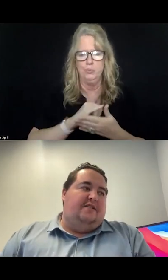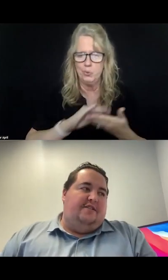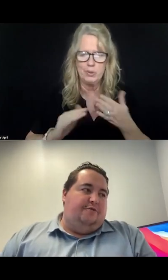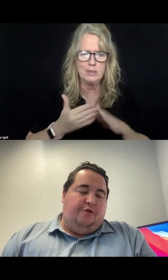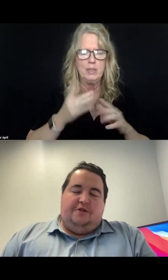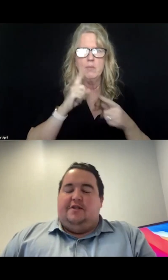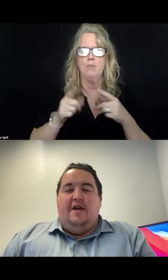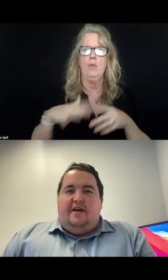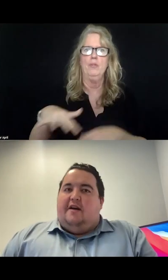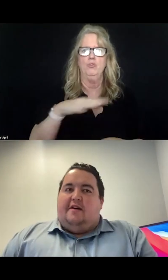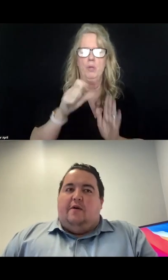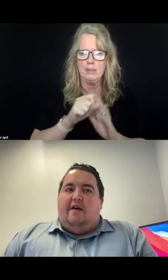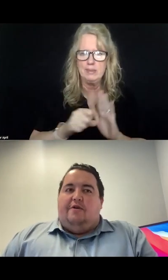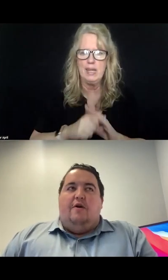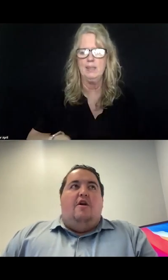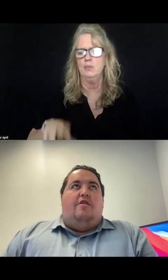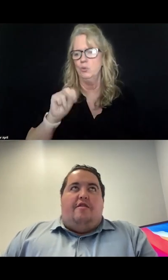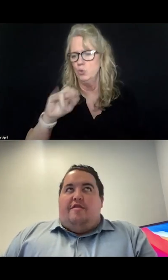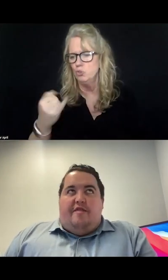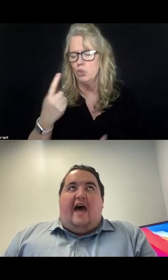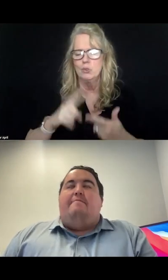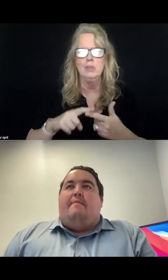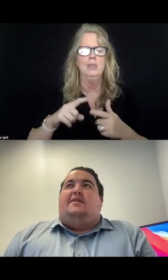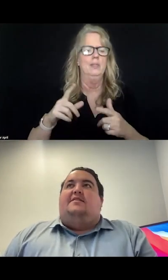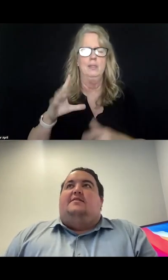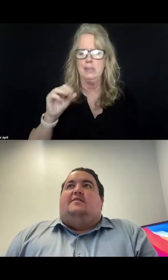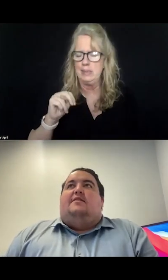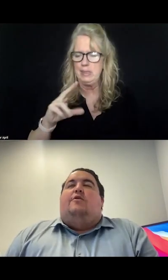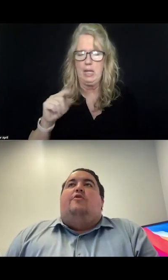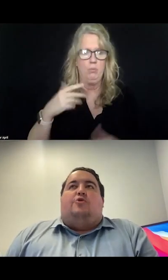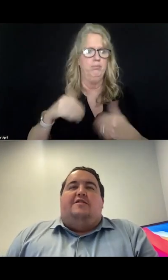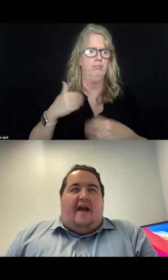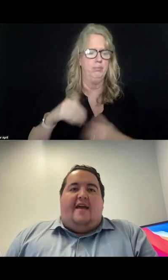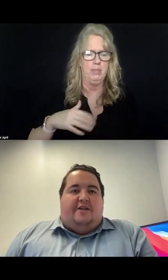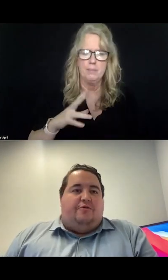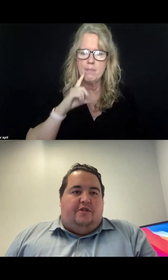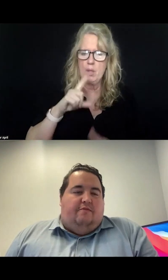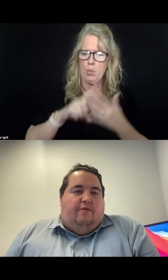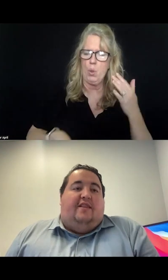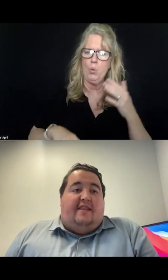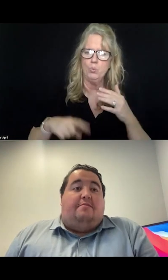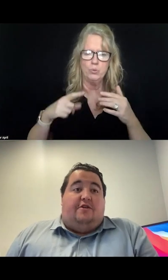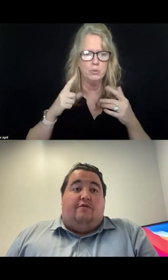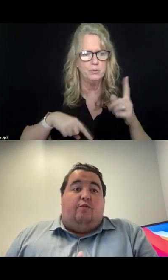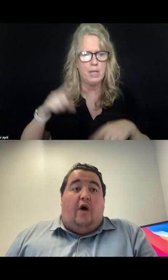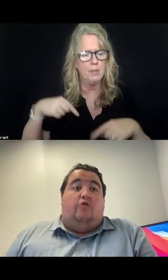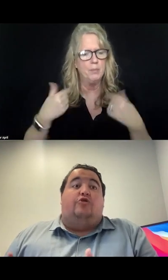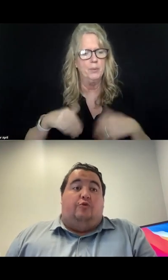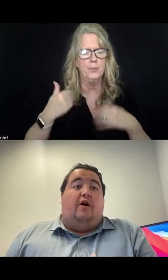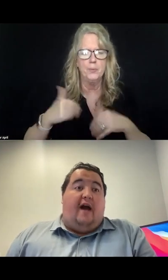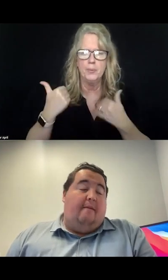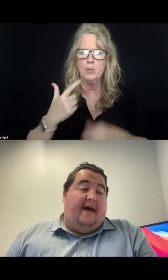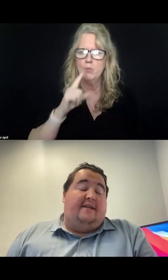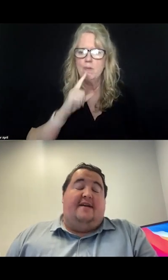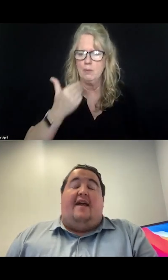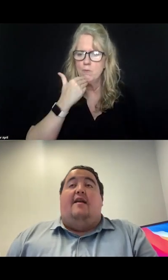surrounding states, New Jersey, Connecticut, what have you, that makes those sort of dynamics really lend themselves well to